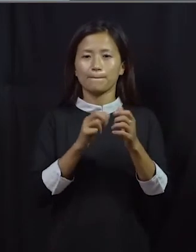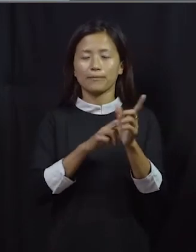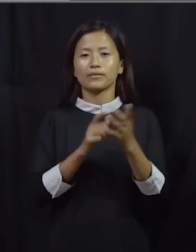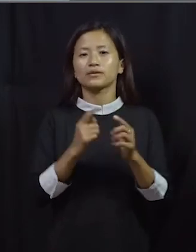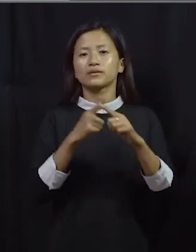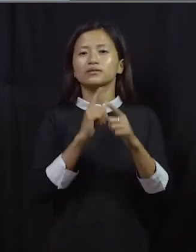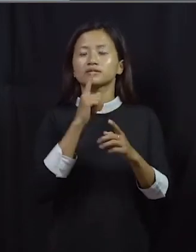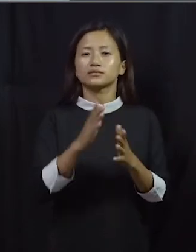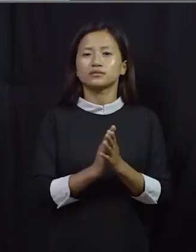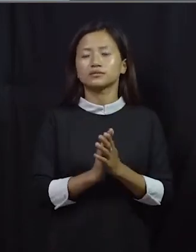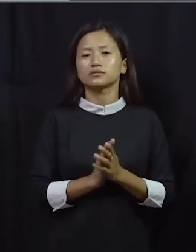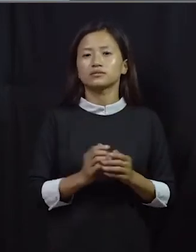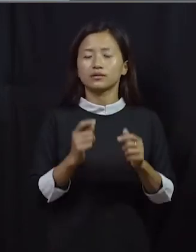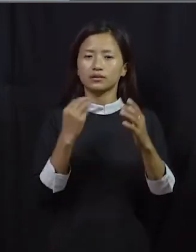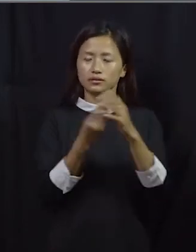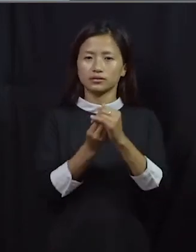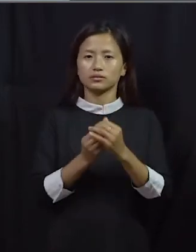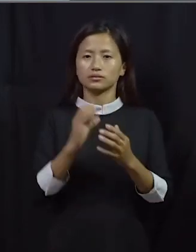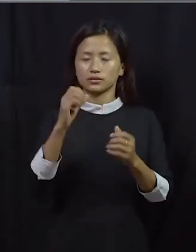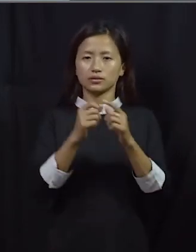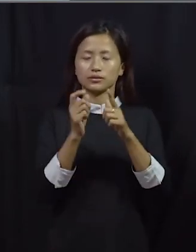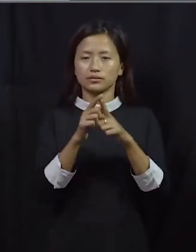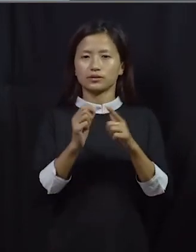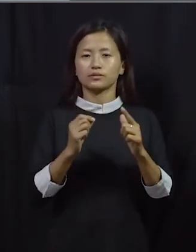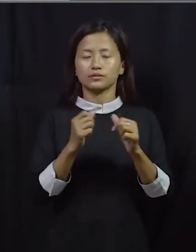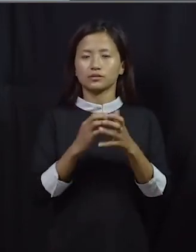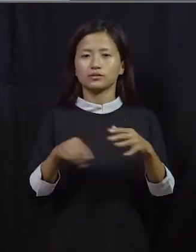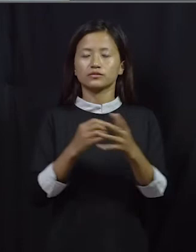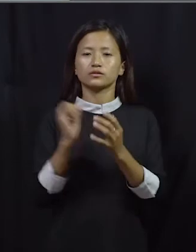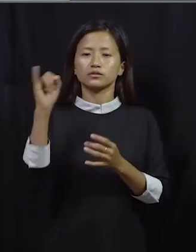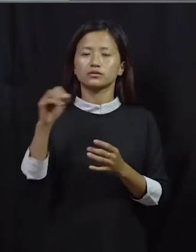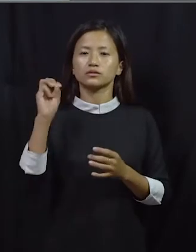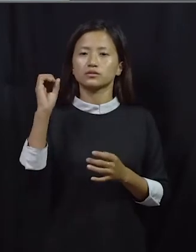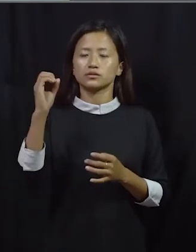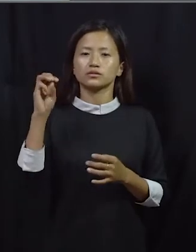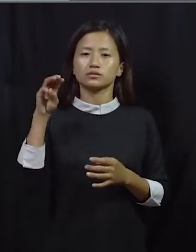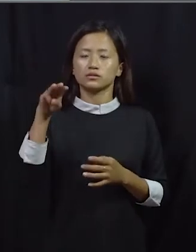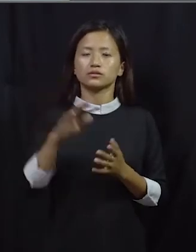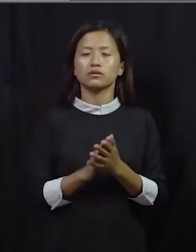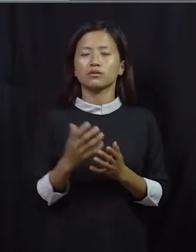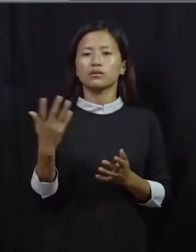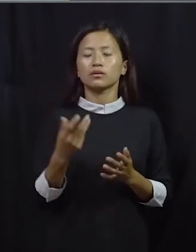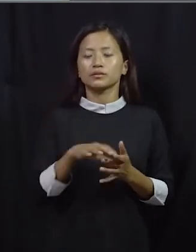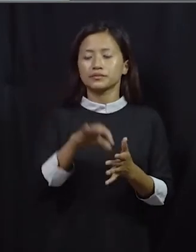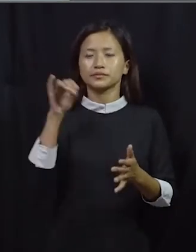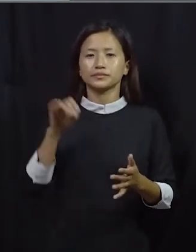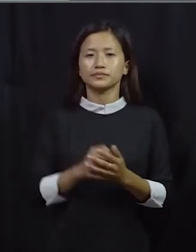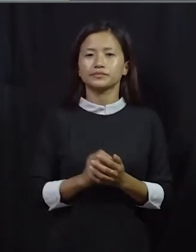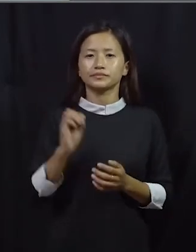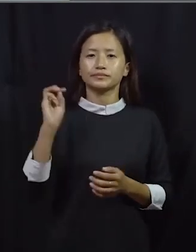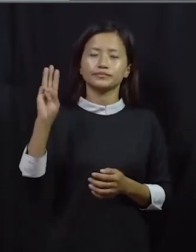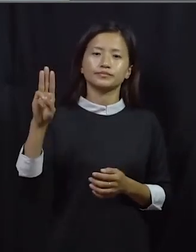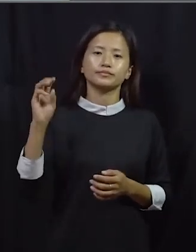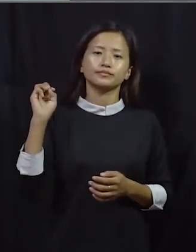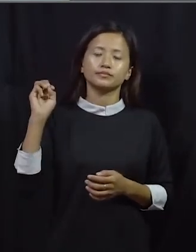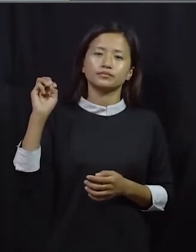2013, X introduced an additional capital of 60,000 and Y withdrew rupees 30,000